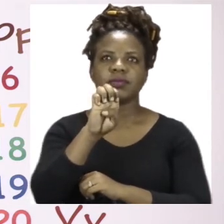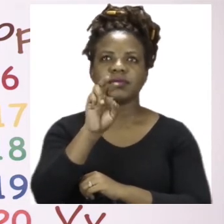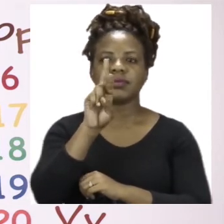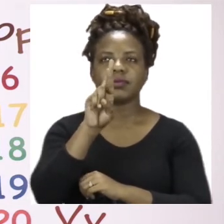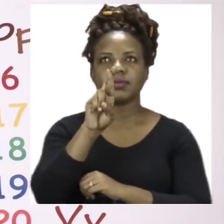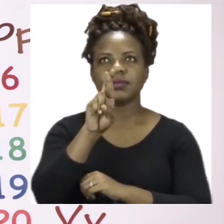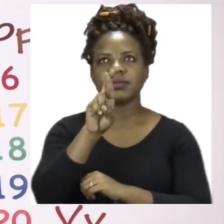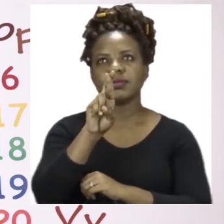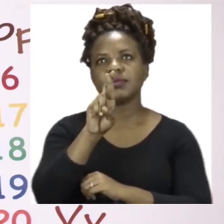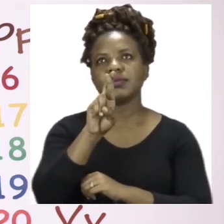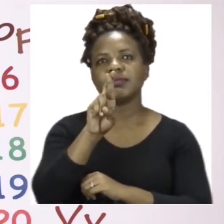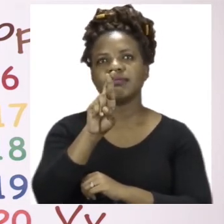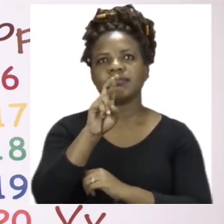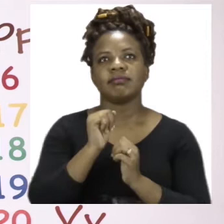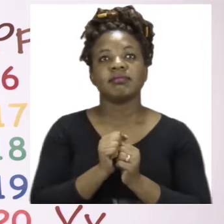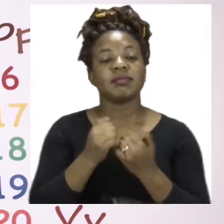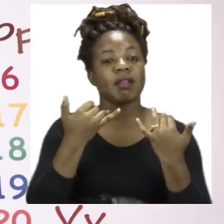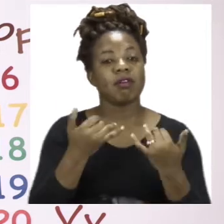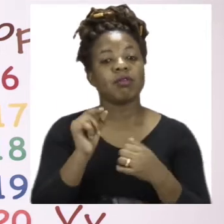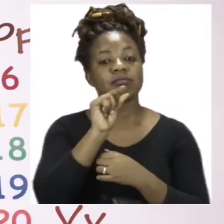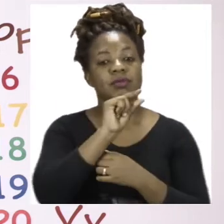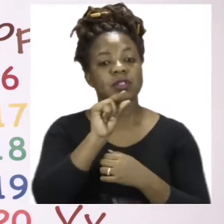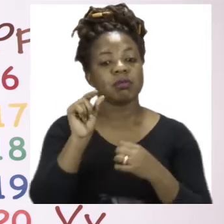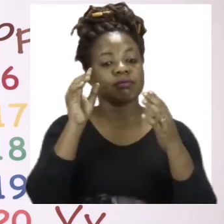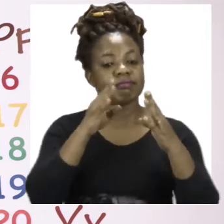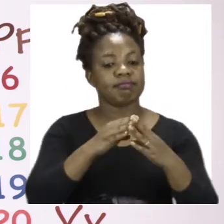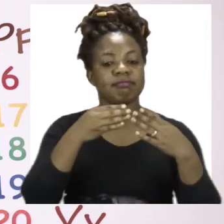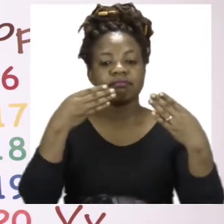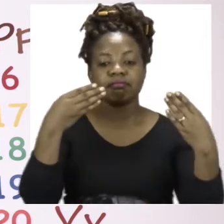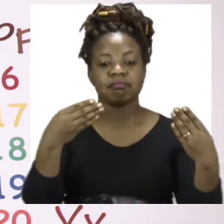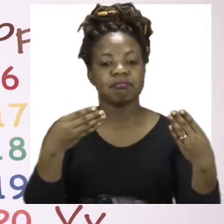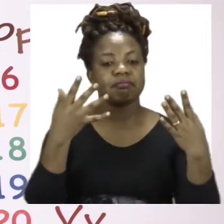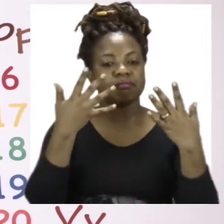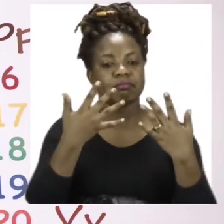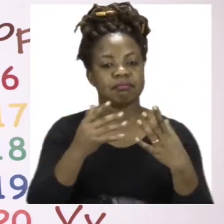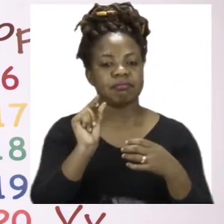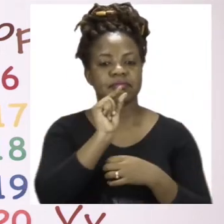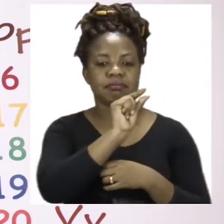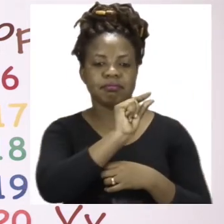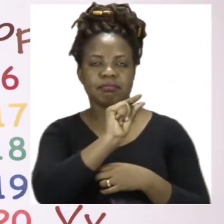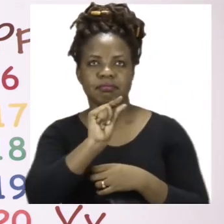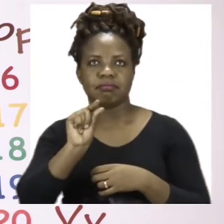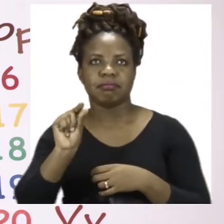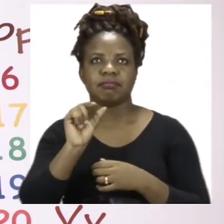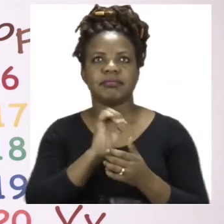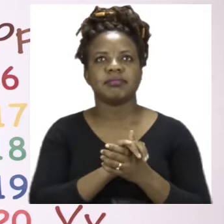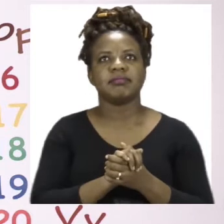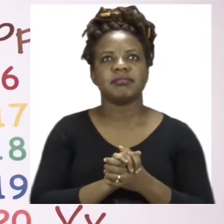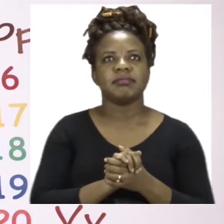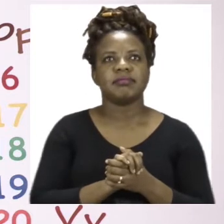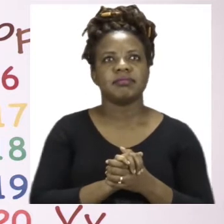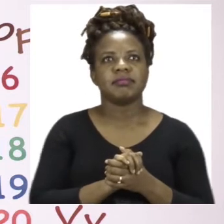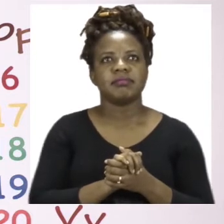R. Now we have completed our word newspaper. I want you to also please try